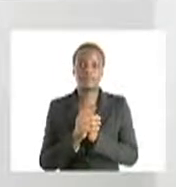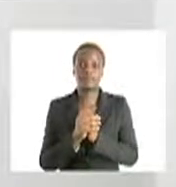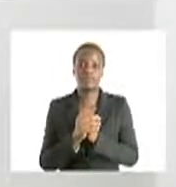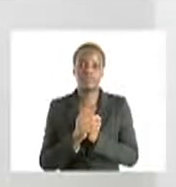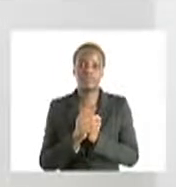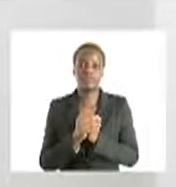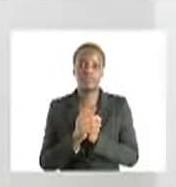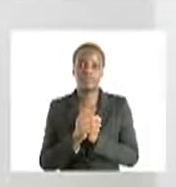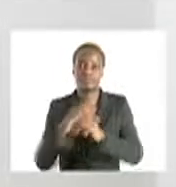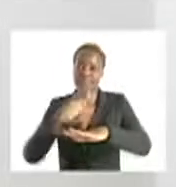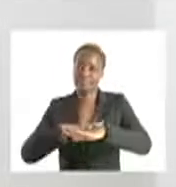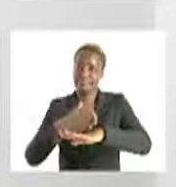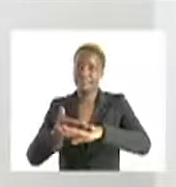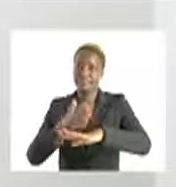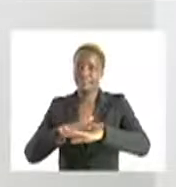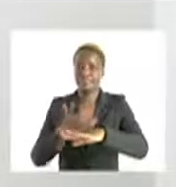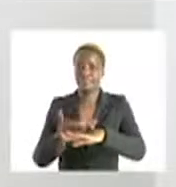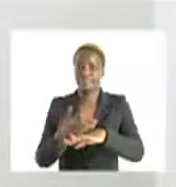For example,